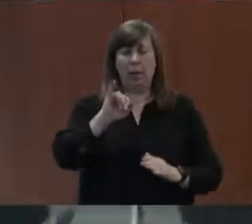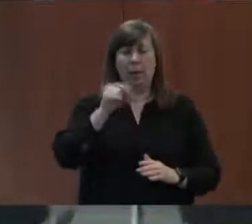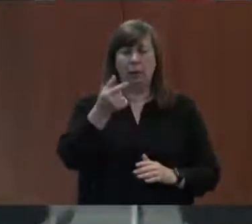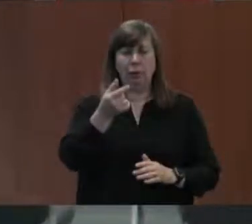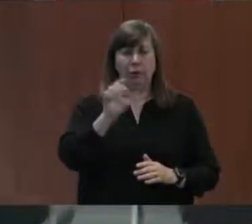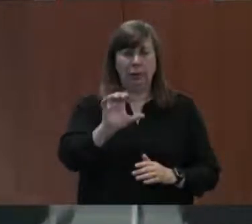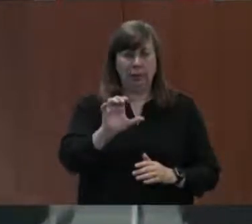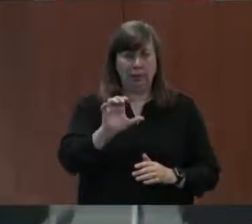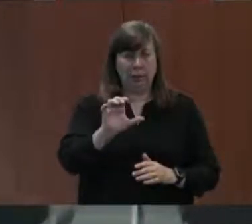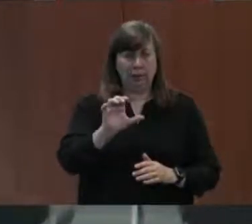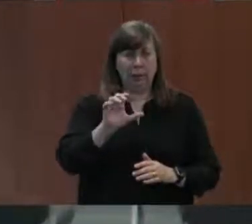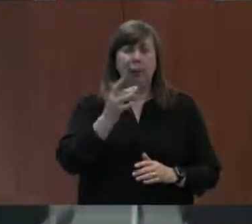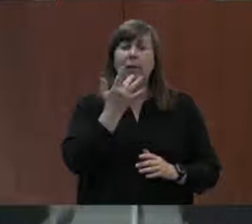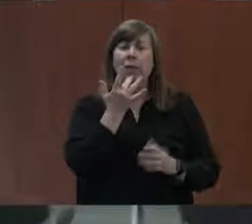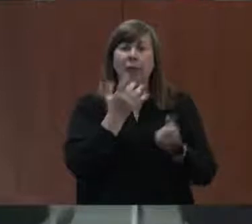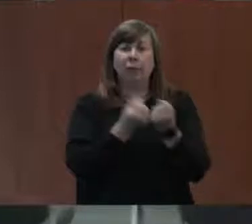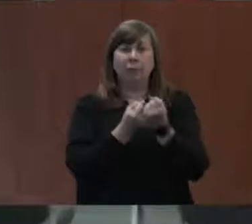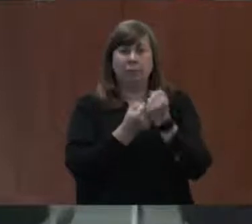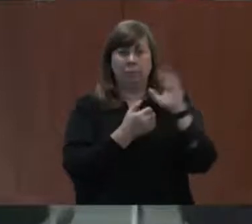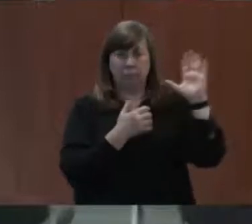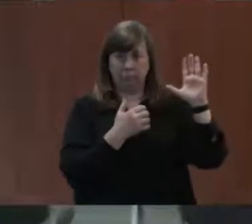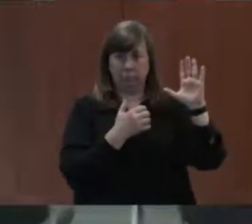IGC. All in favor?